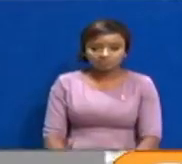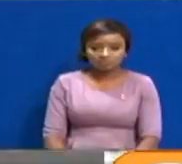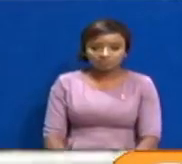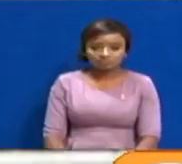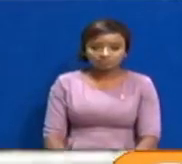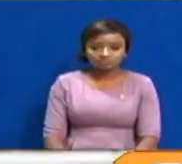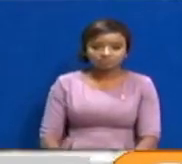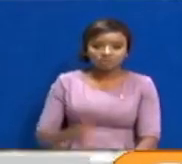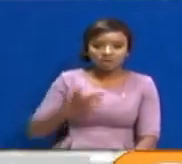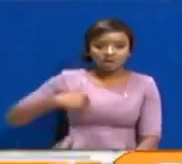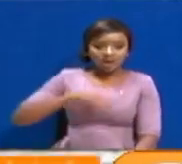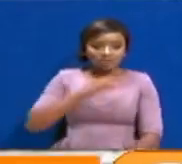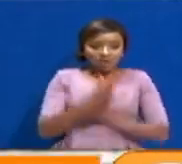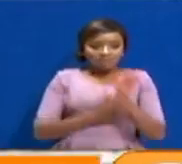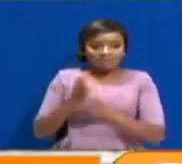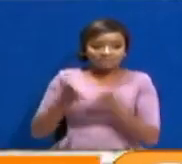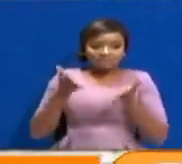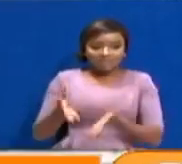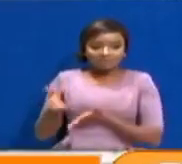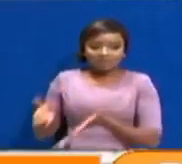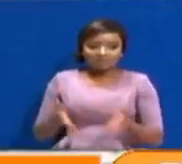Our plans right now is to